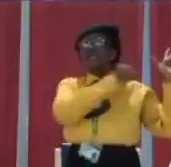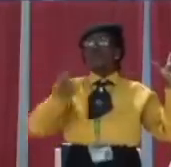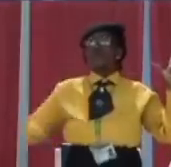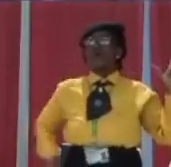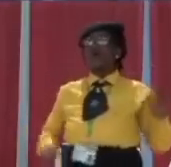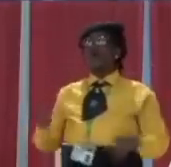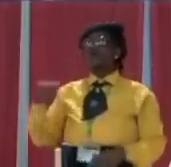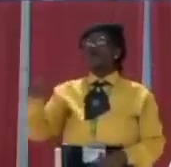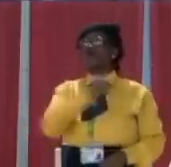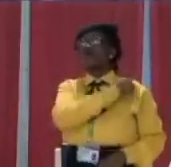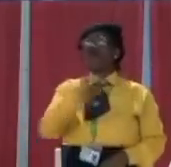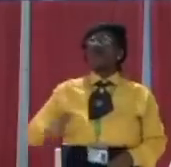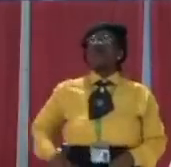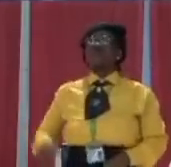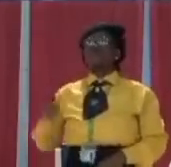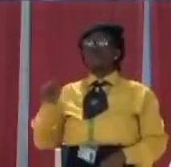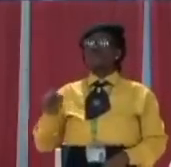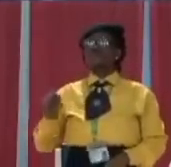of Days.